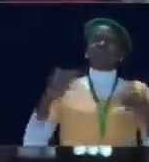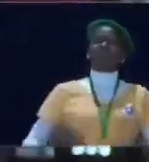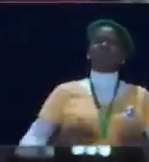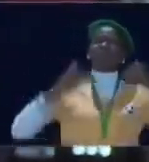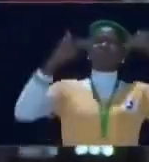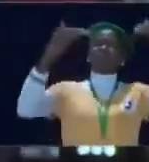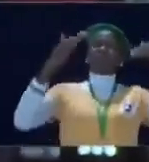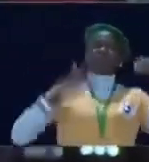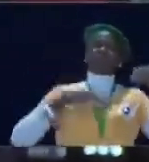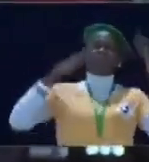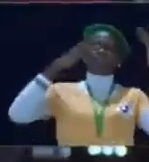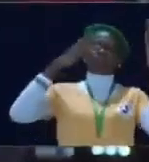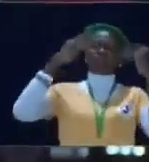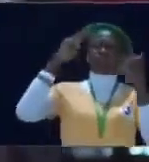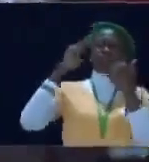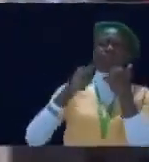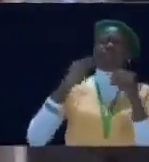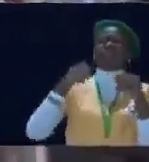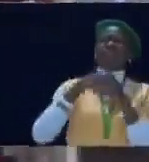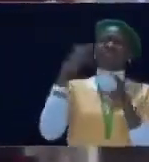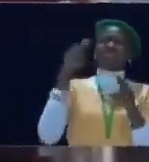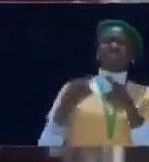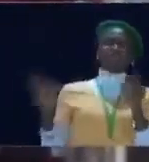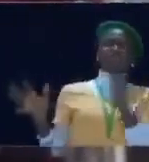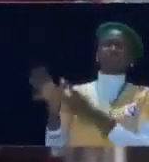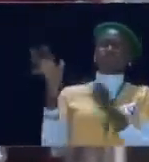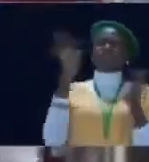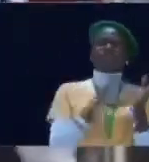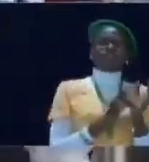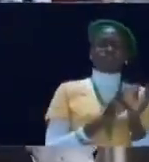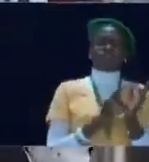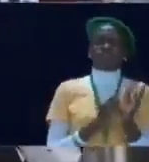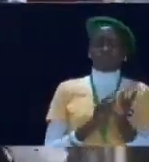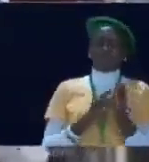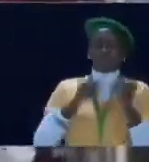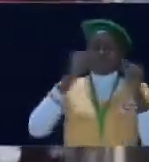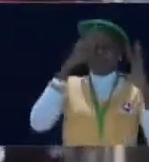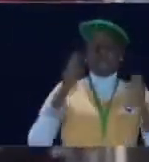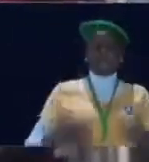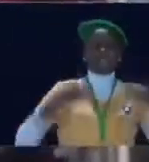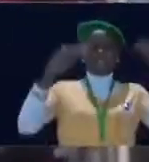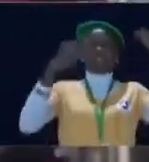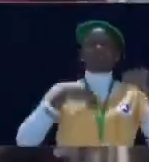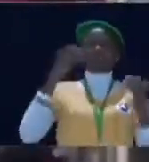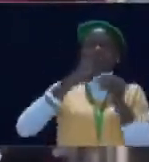my expectations. In the name of Jesus.